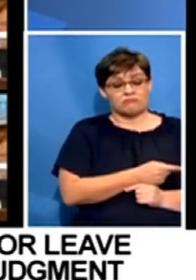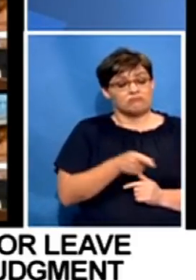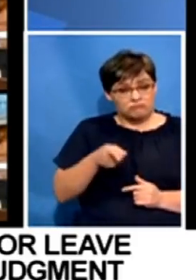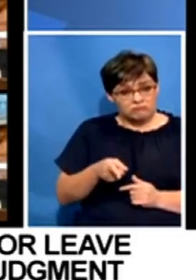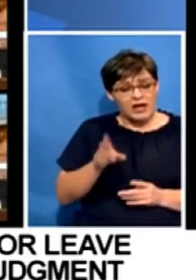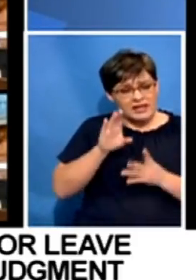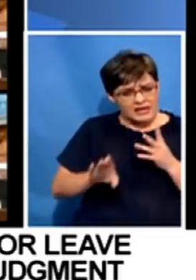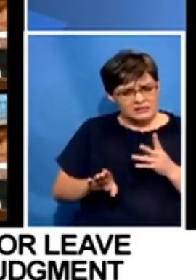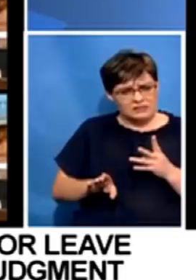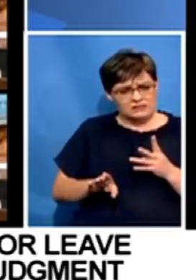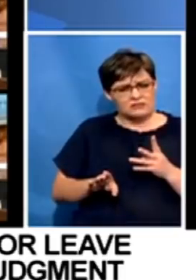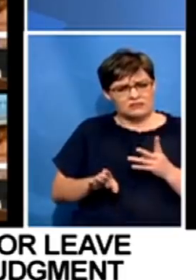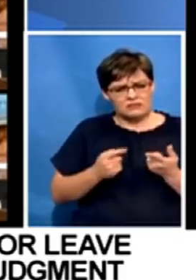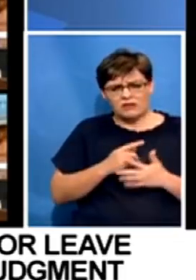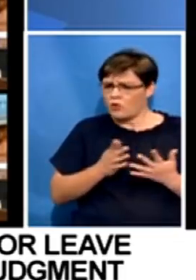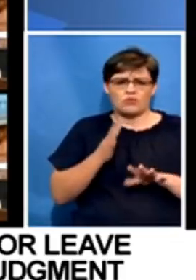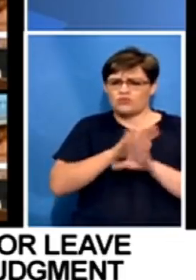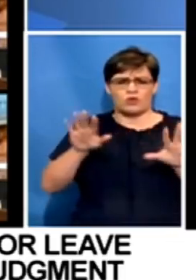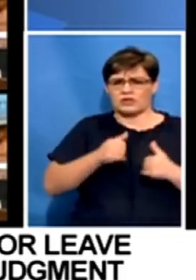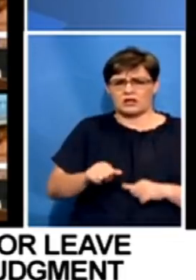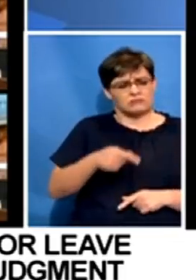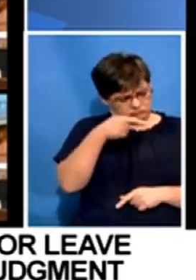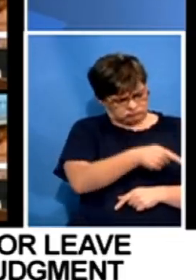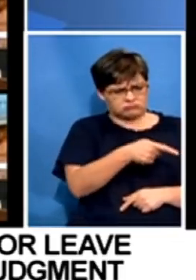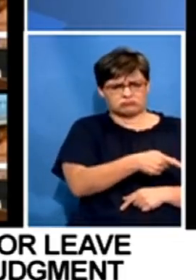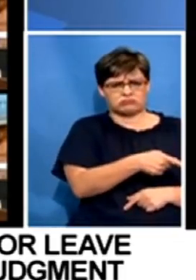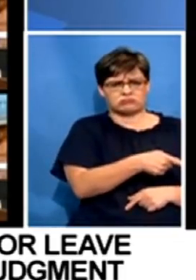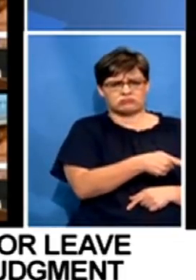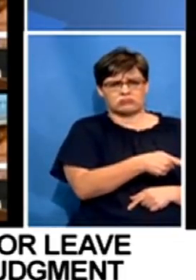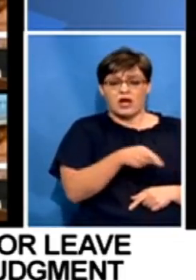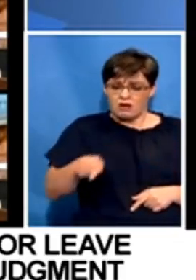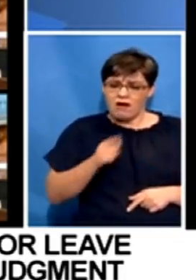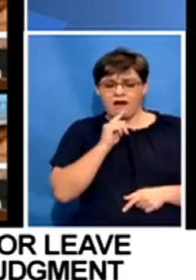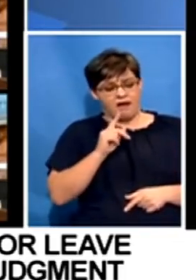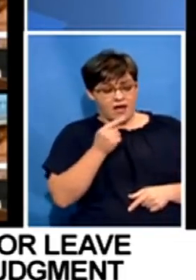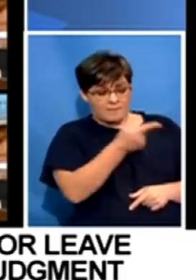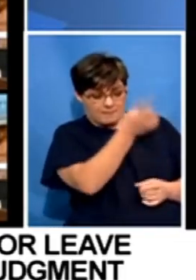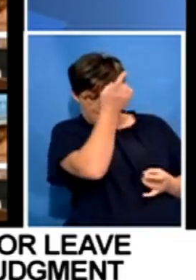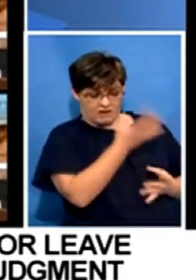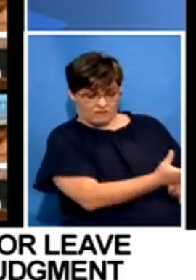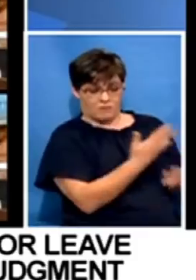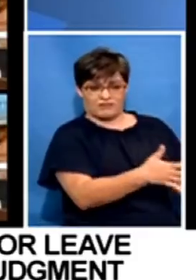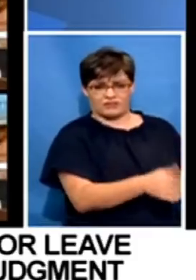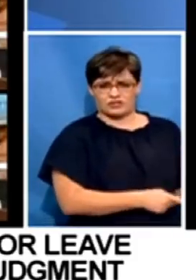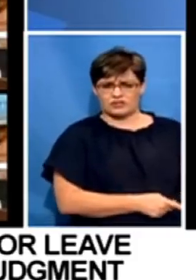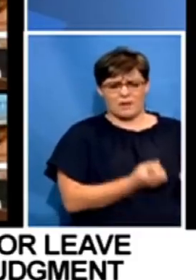that that she did. On many occasions. Let me come in there,